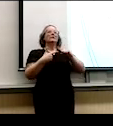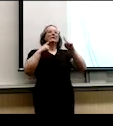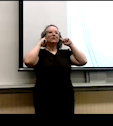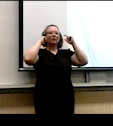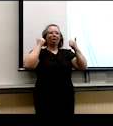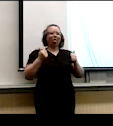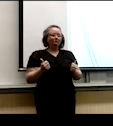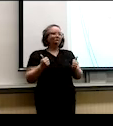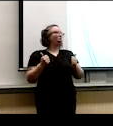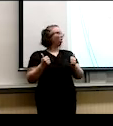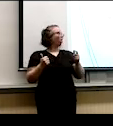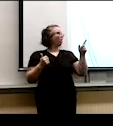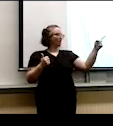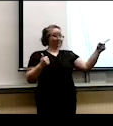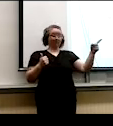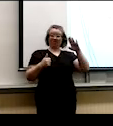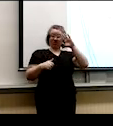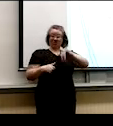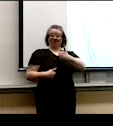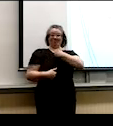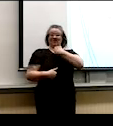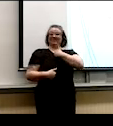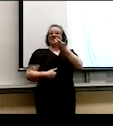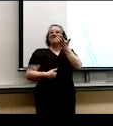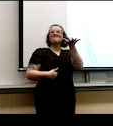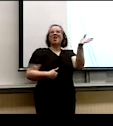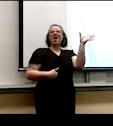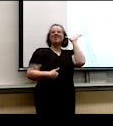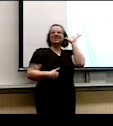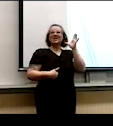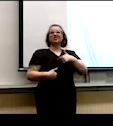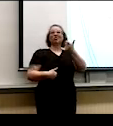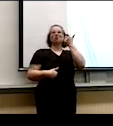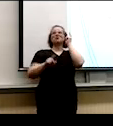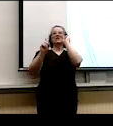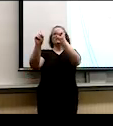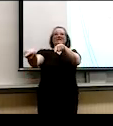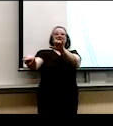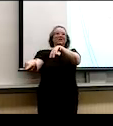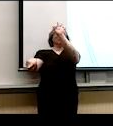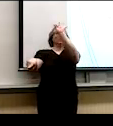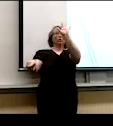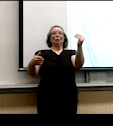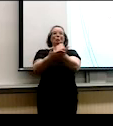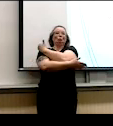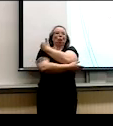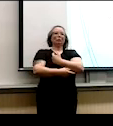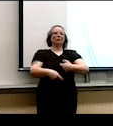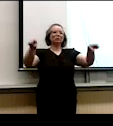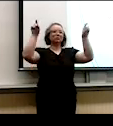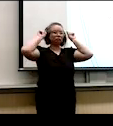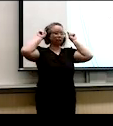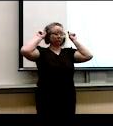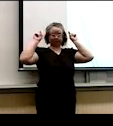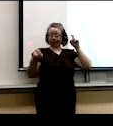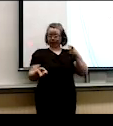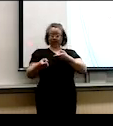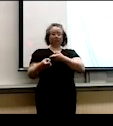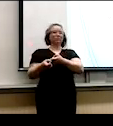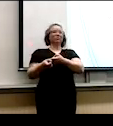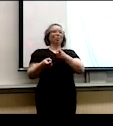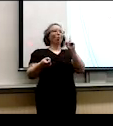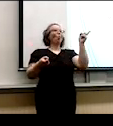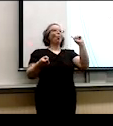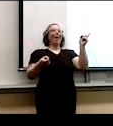other one. Surprised I didn't lose it earlier with the COVID mask donning off, but I'm sure it's in a snowstorm somewhere at Victoria